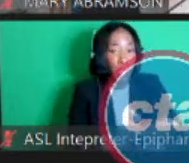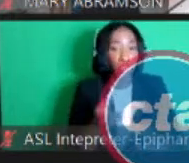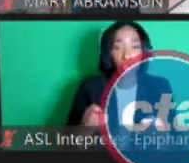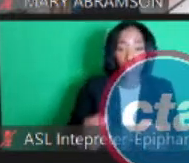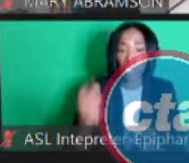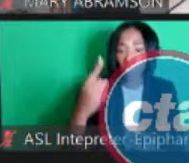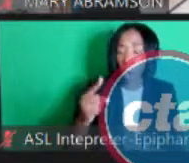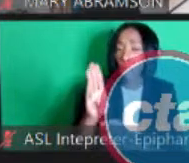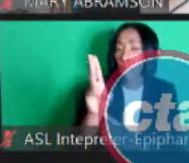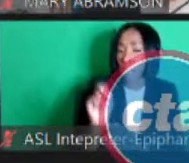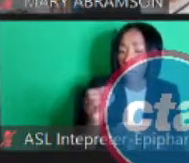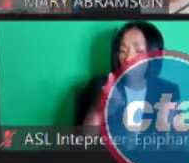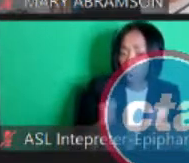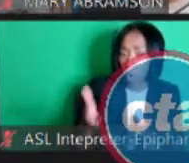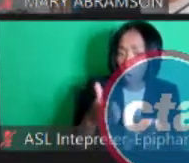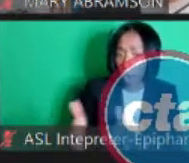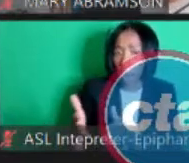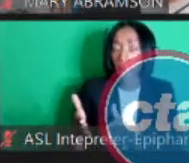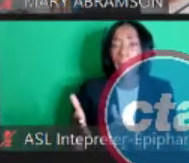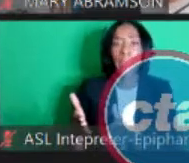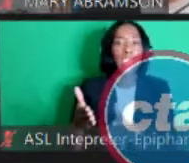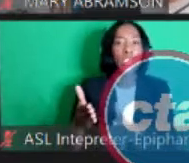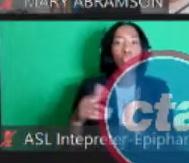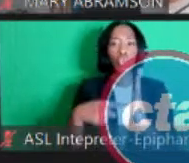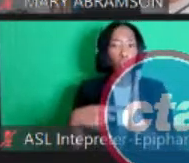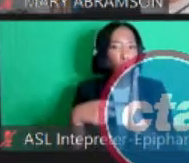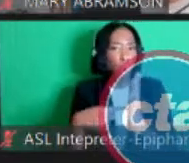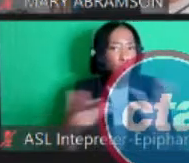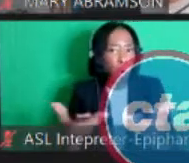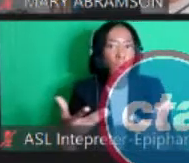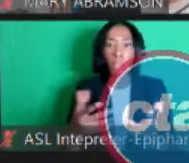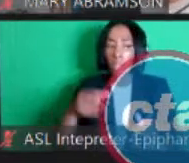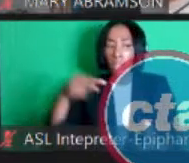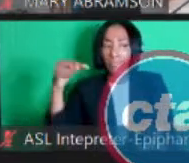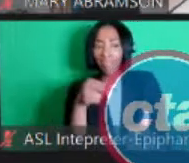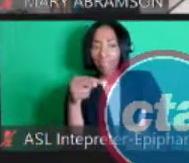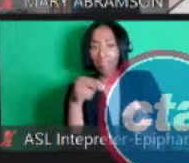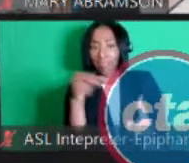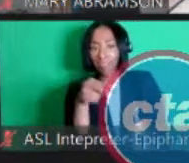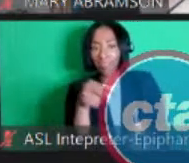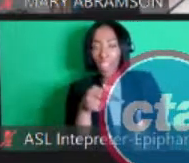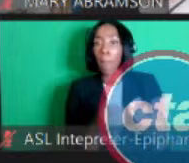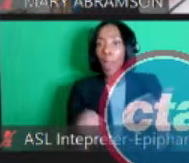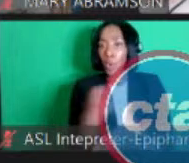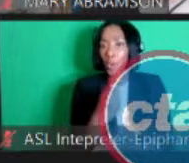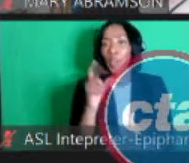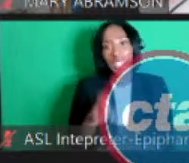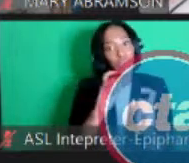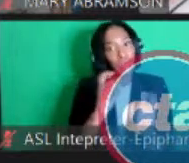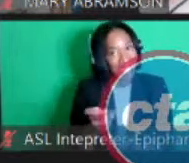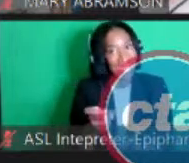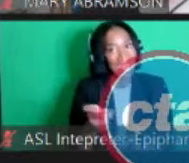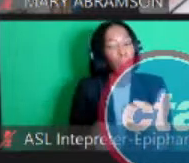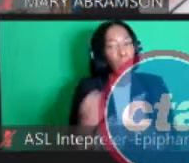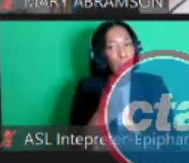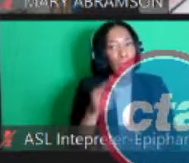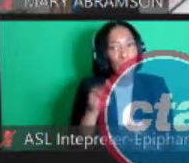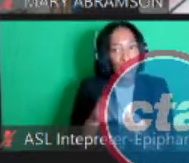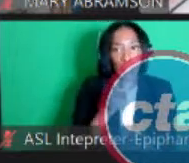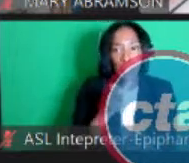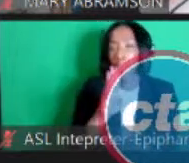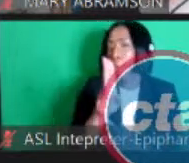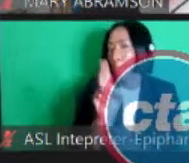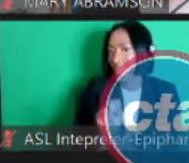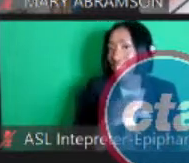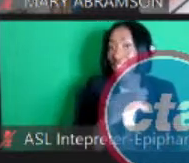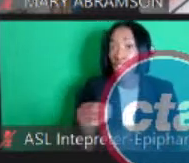CDOT and CTA is really demonstrating this is the priority. You need to give priority to bus. And, with the Complete